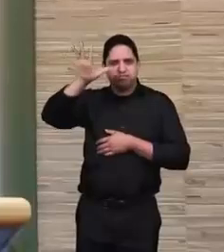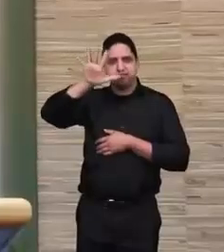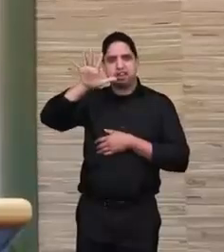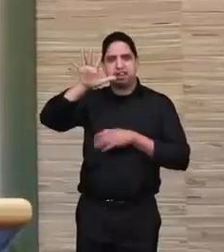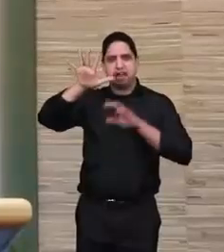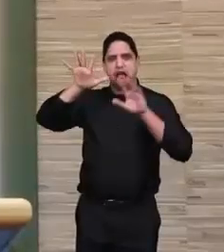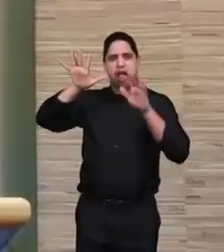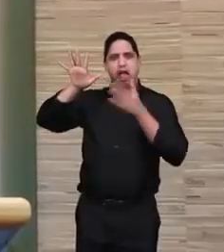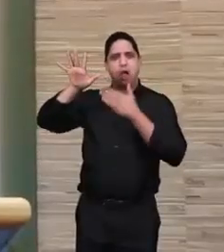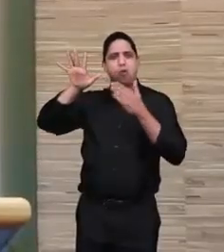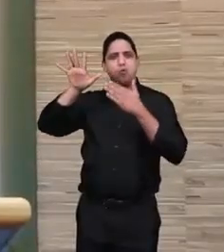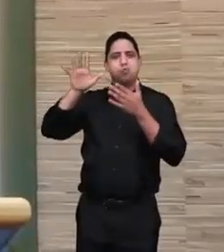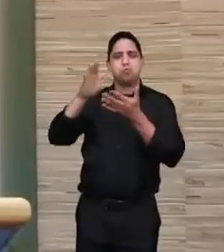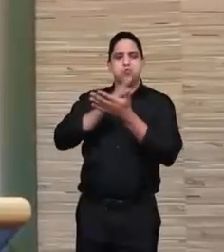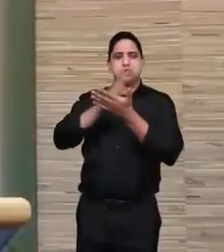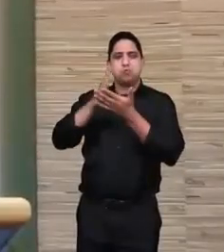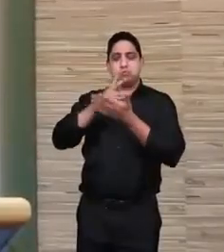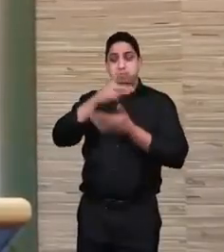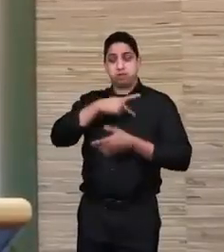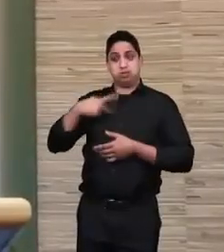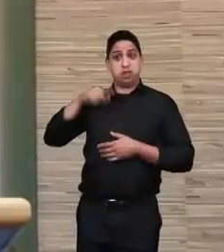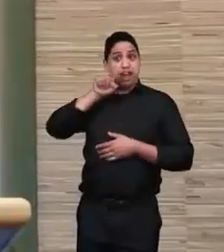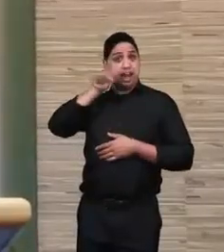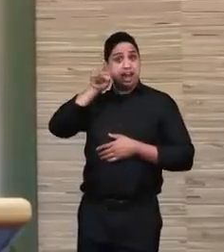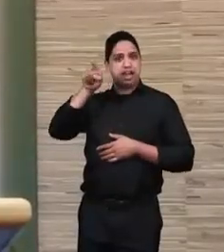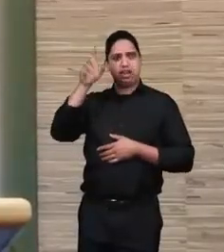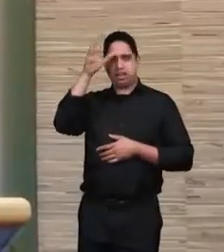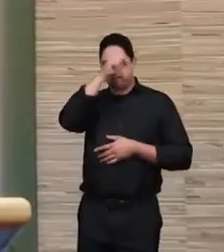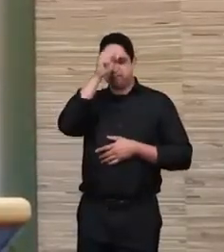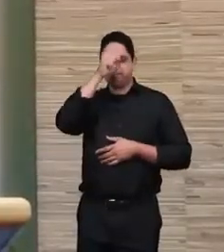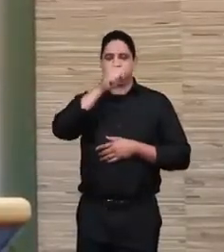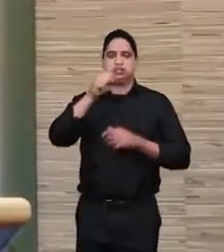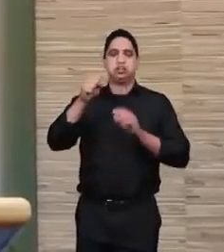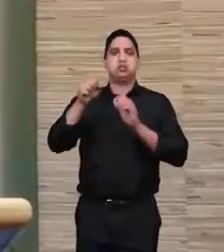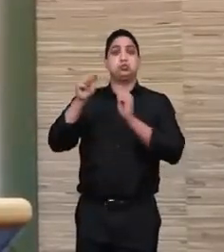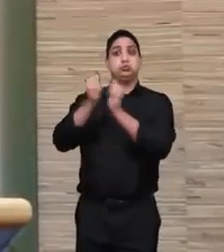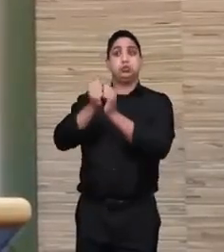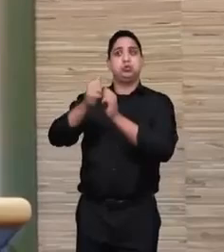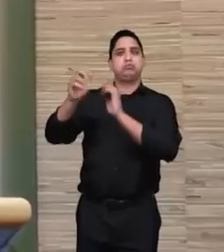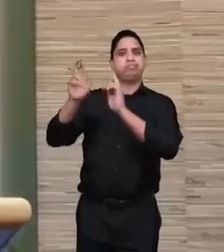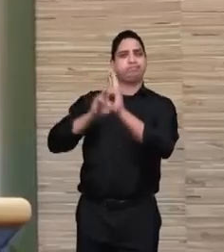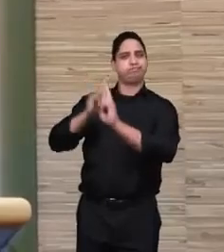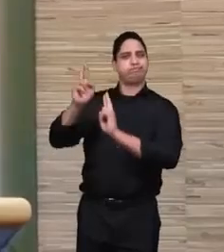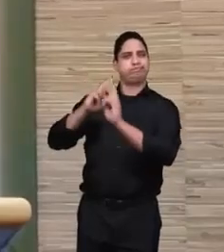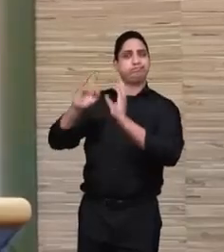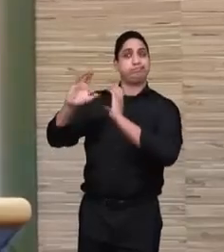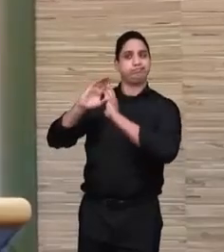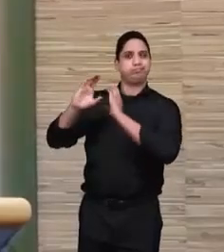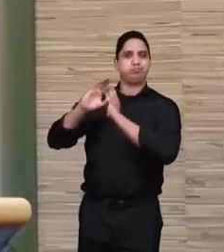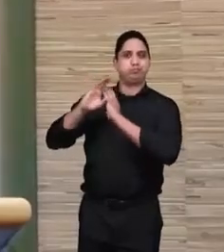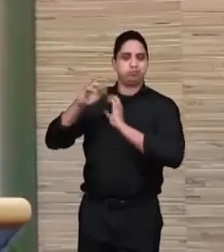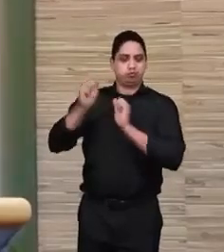Bishop Abel, Pavel, and many others, Croatia, Poland, brethren.